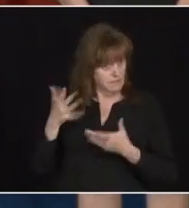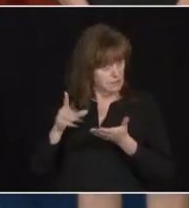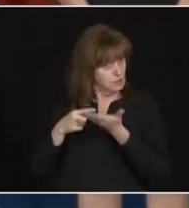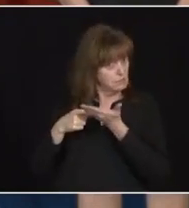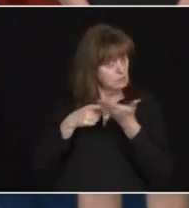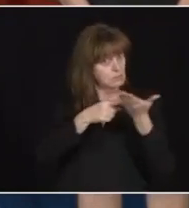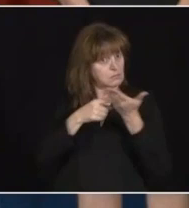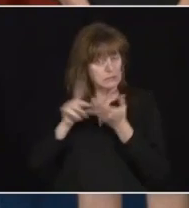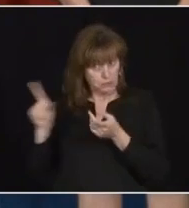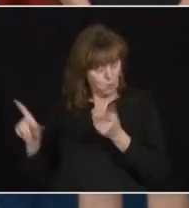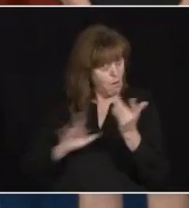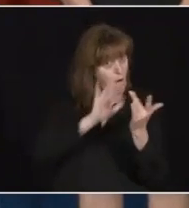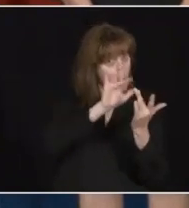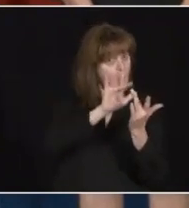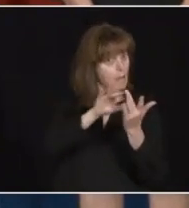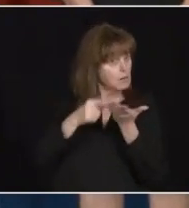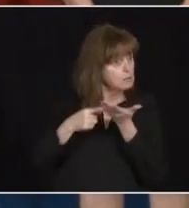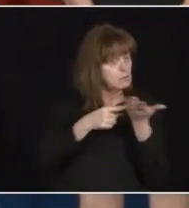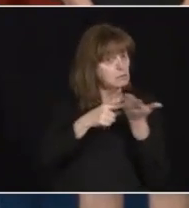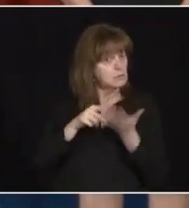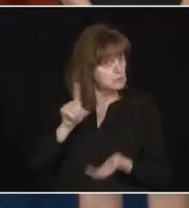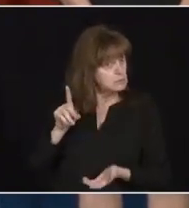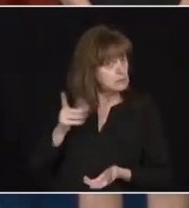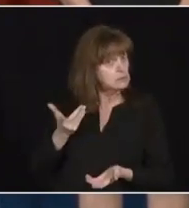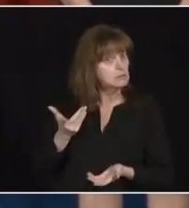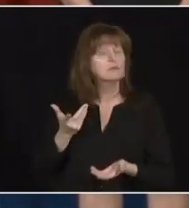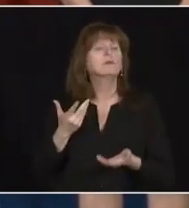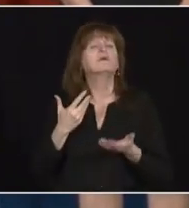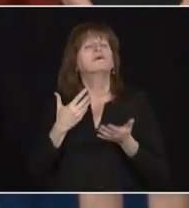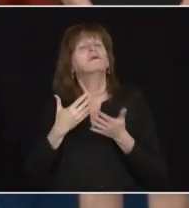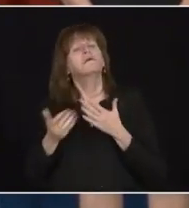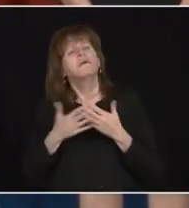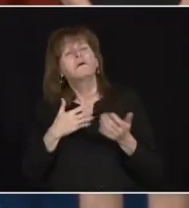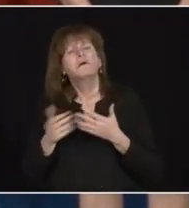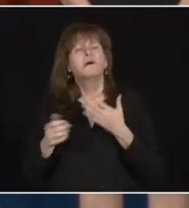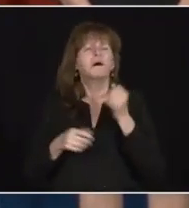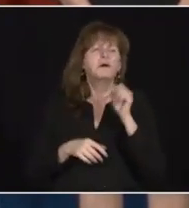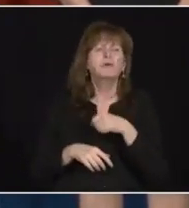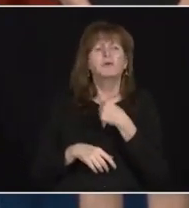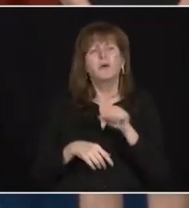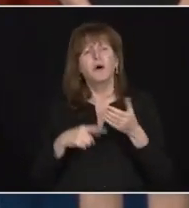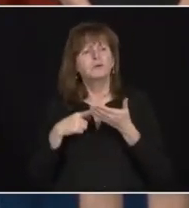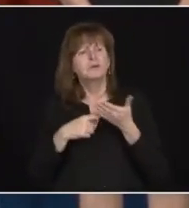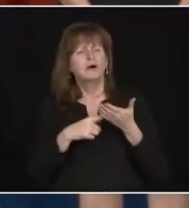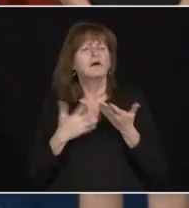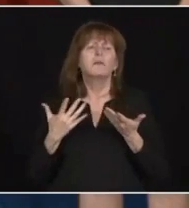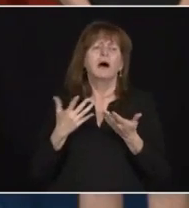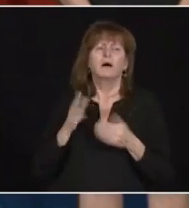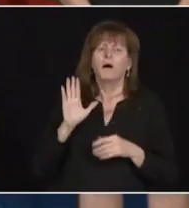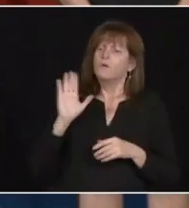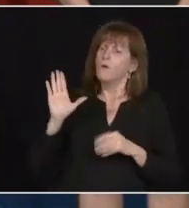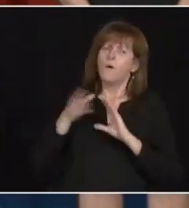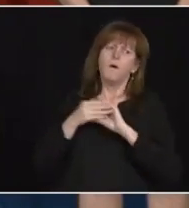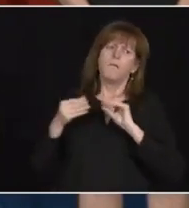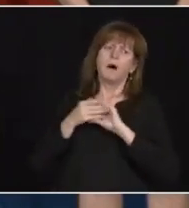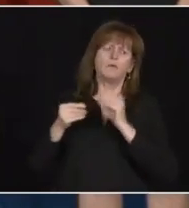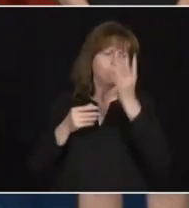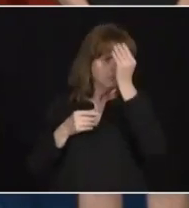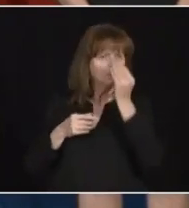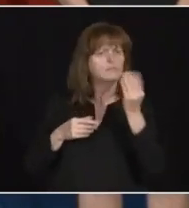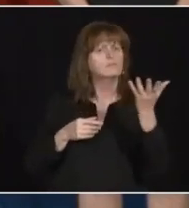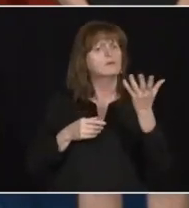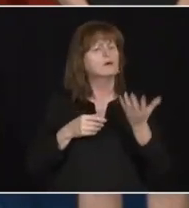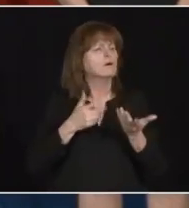him? And either way, whether you've spoken to him or not, what would be your message to him and to other operators, private or public, in